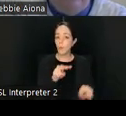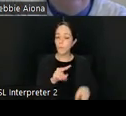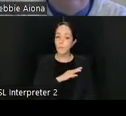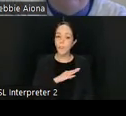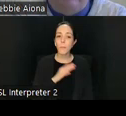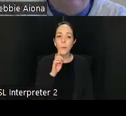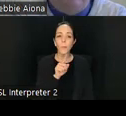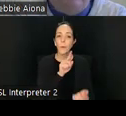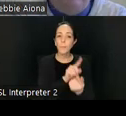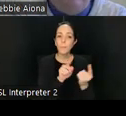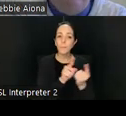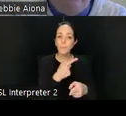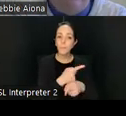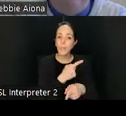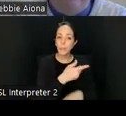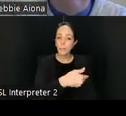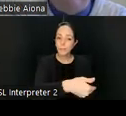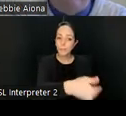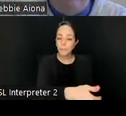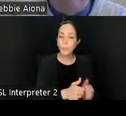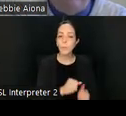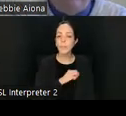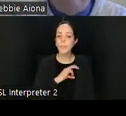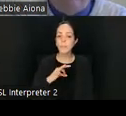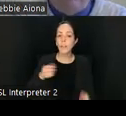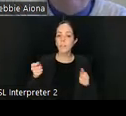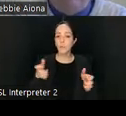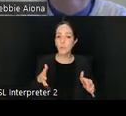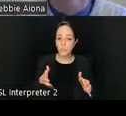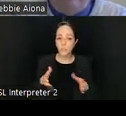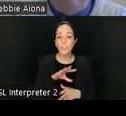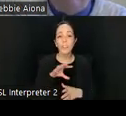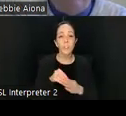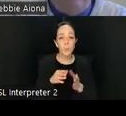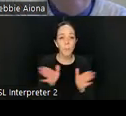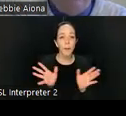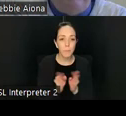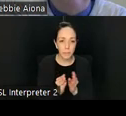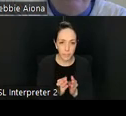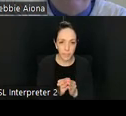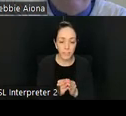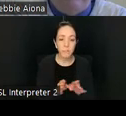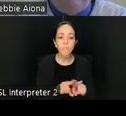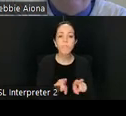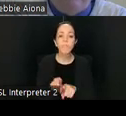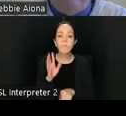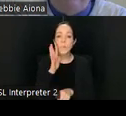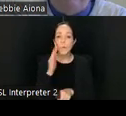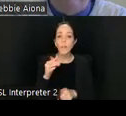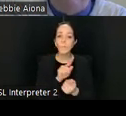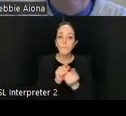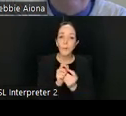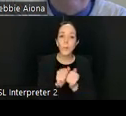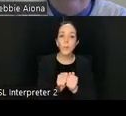staff director, including during public meetings. The Oversight Board will regularly host the chief of police, mayor, and other